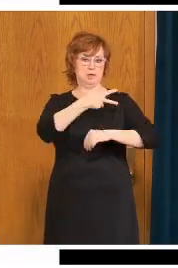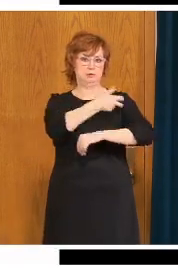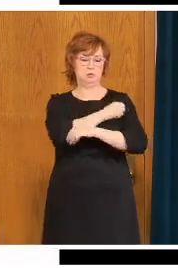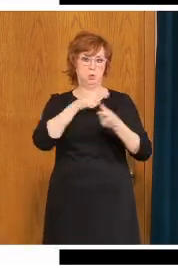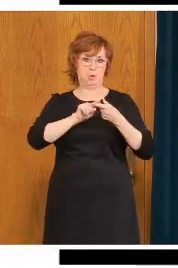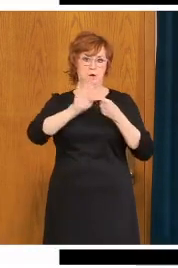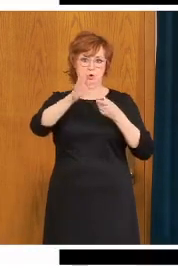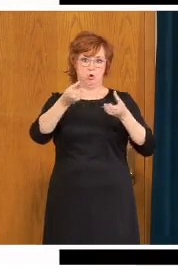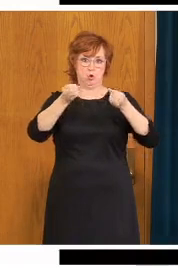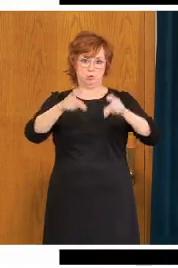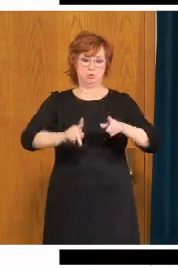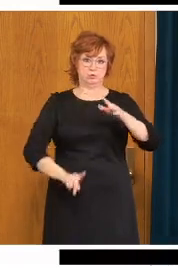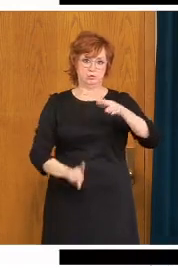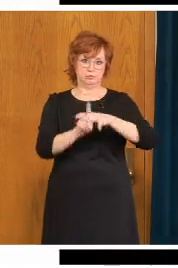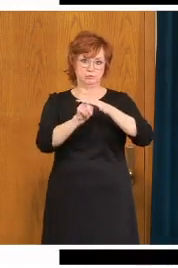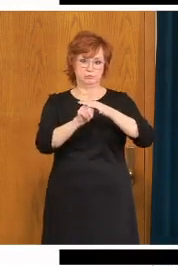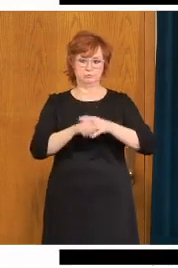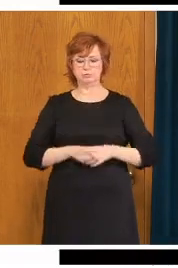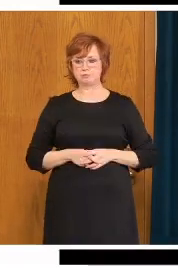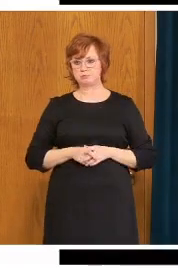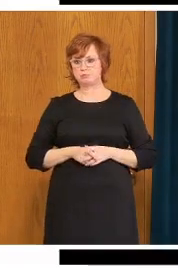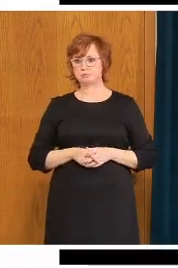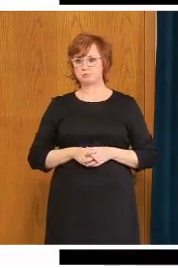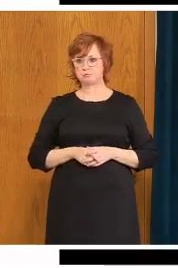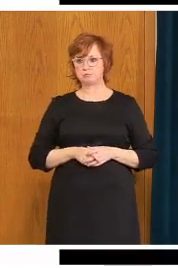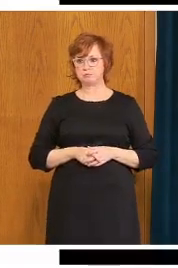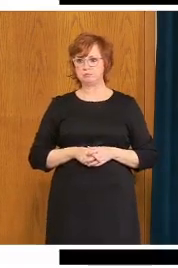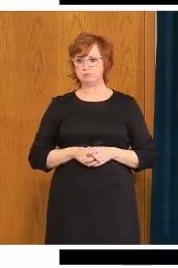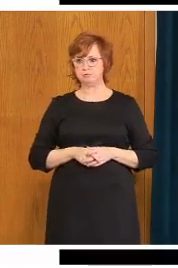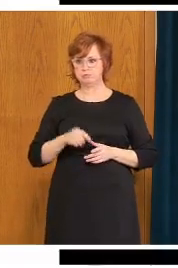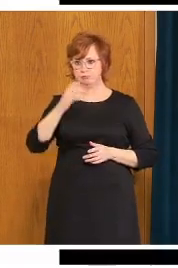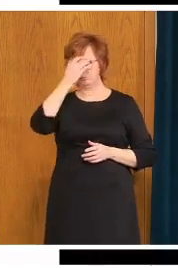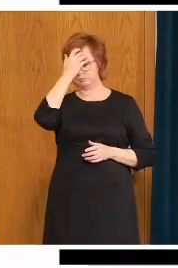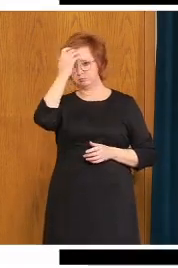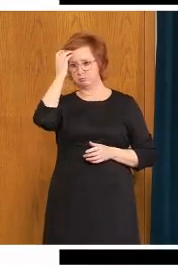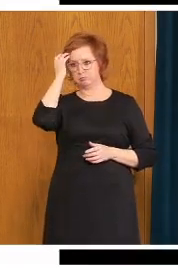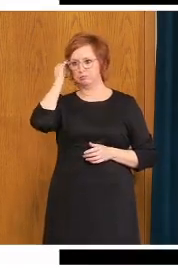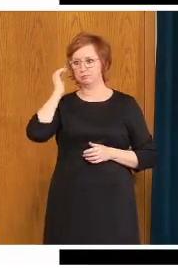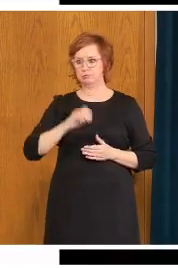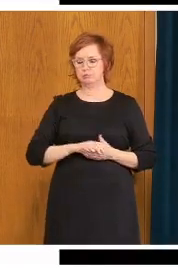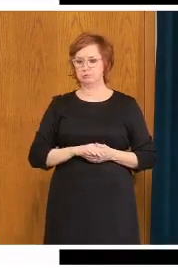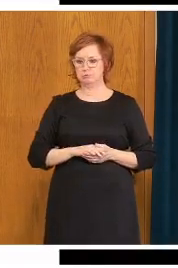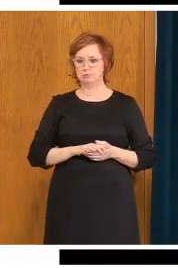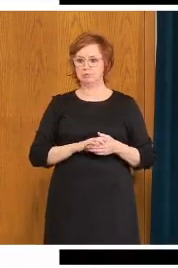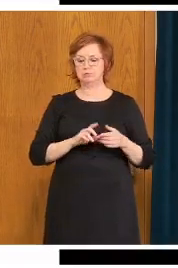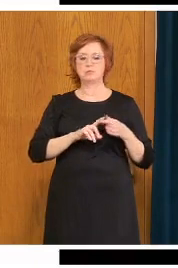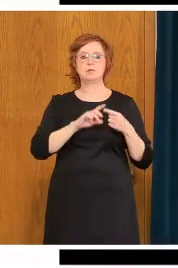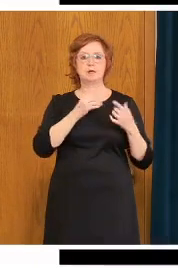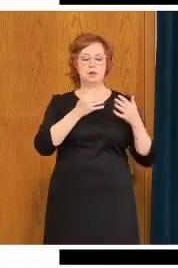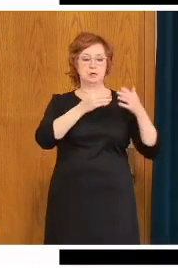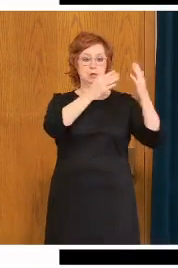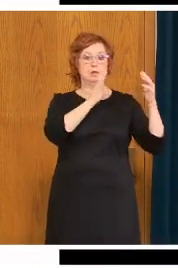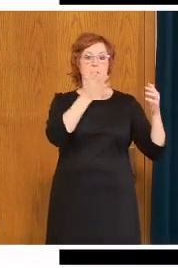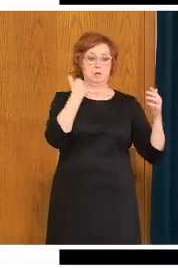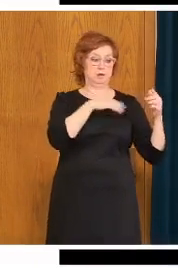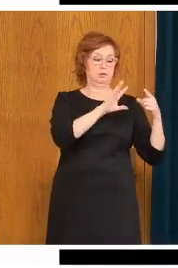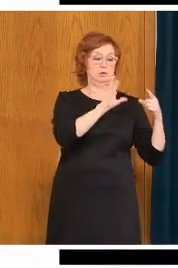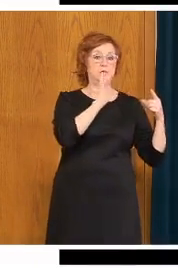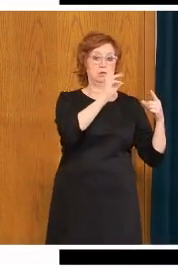Our uptake has been great for first doses, 80 plus, 70 to 79. It's coming up 60 to